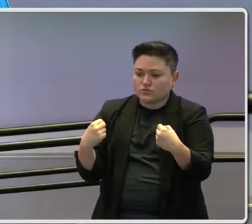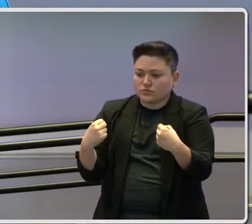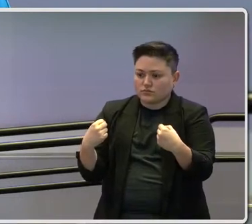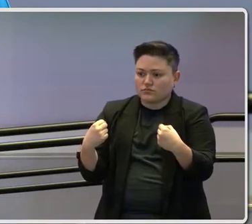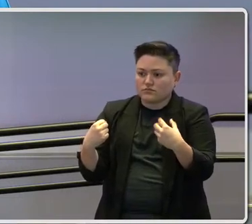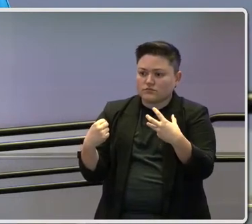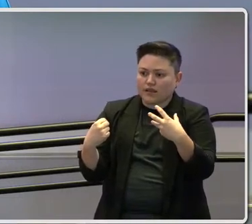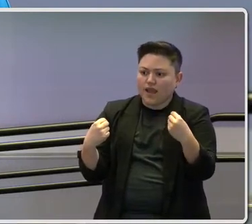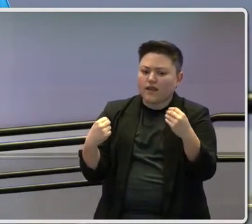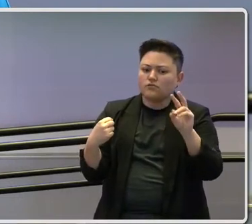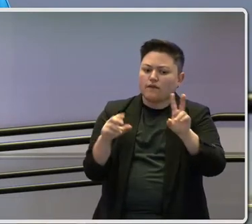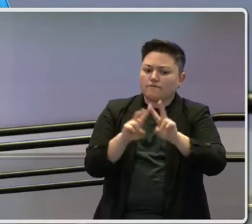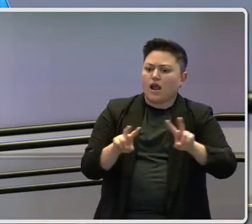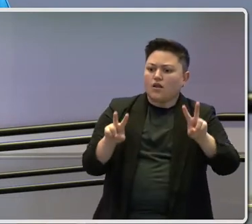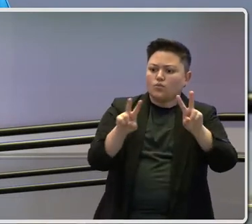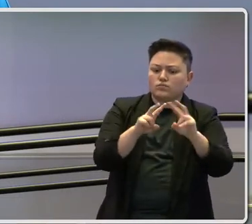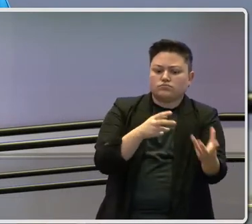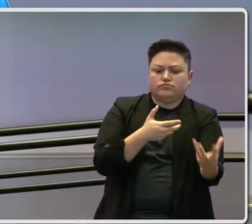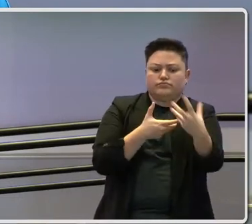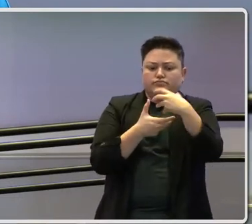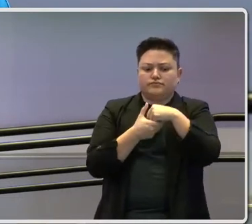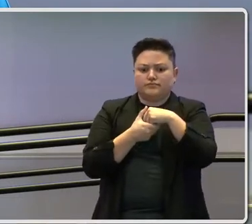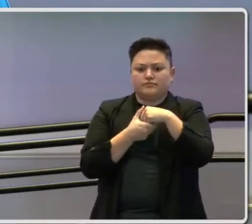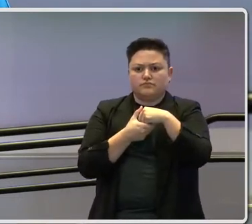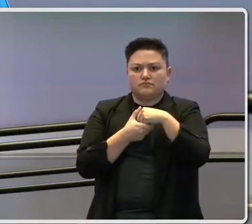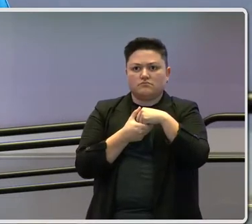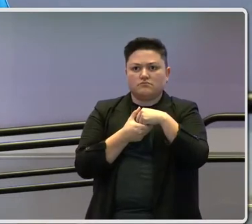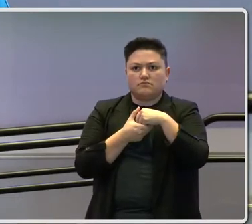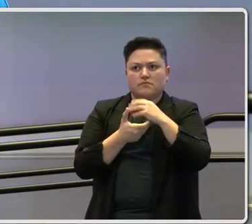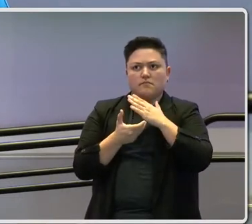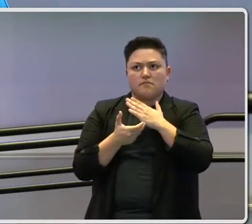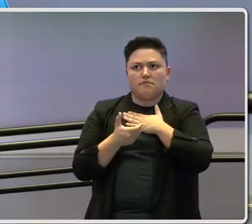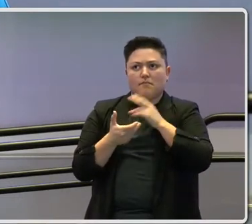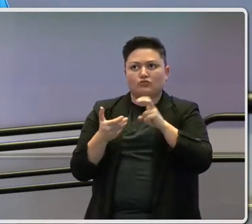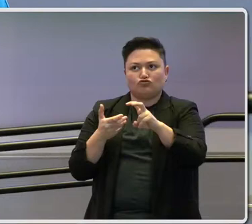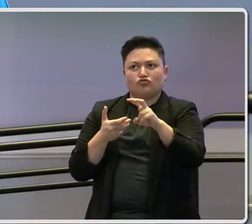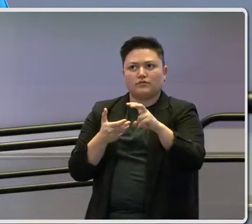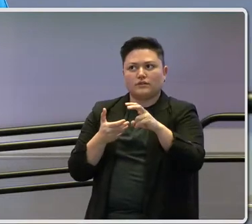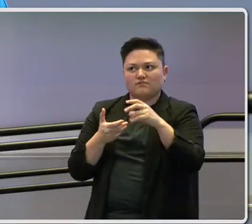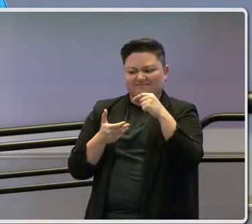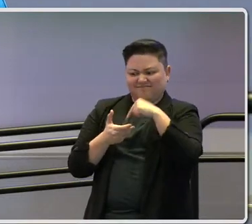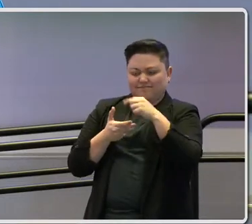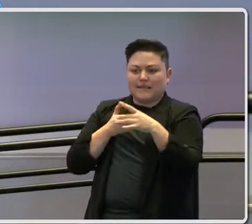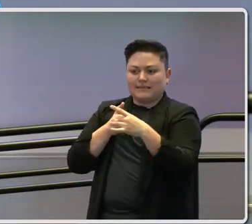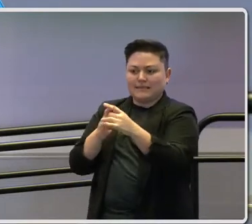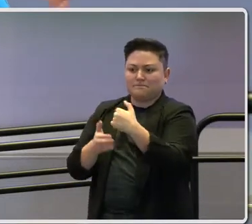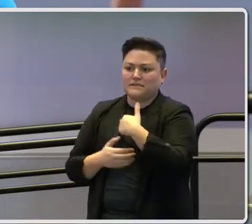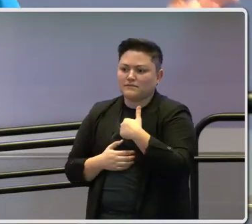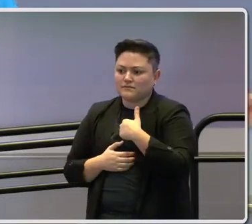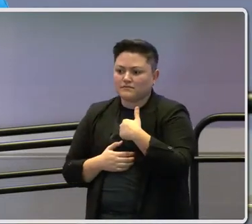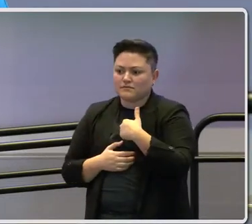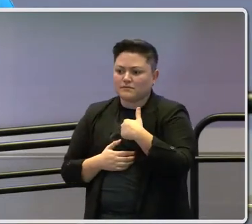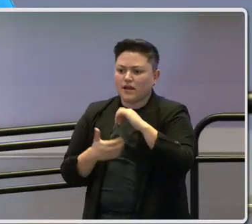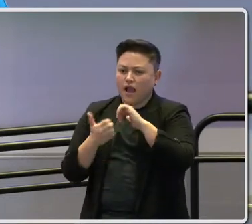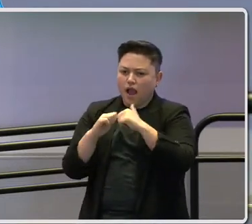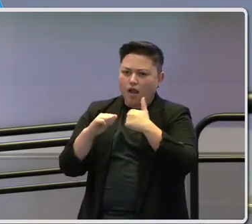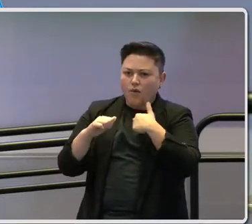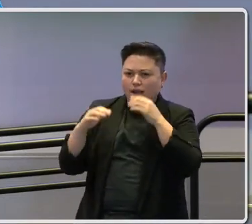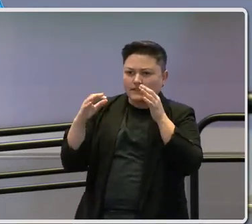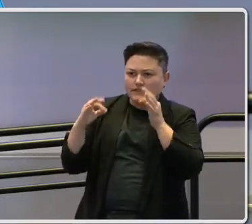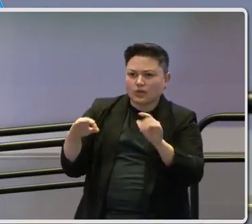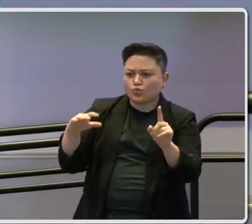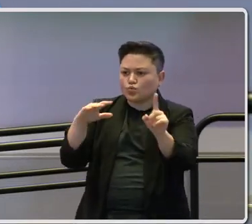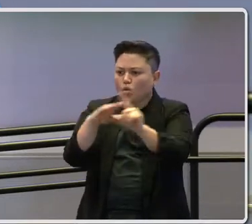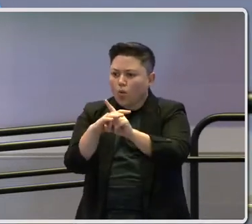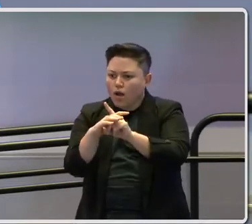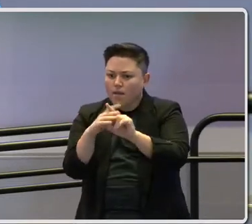and values that continue to lead who I am and what I do and how I show up in